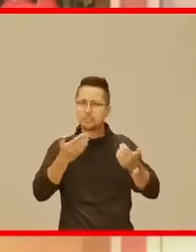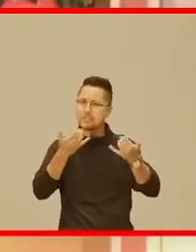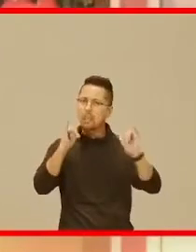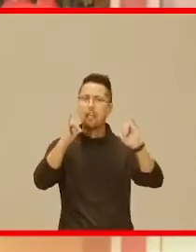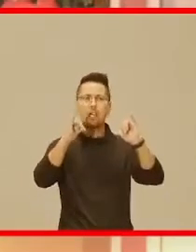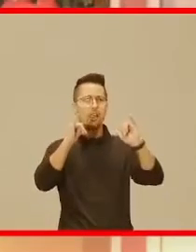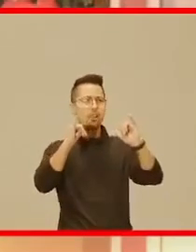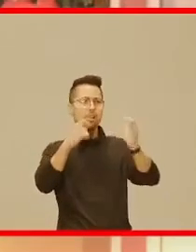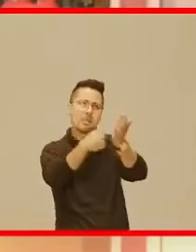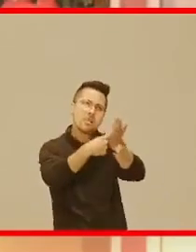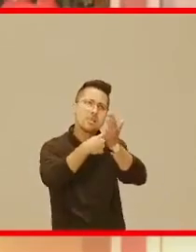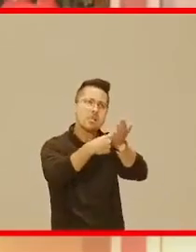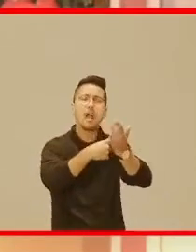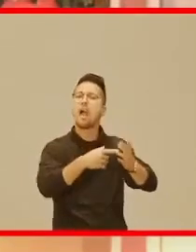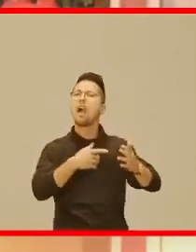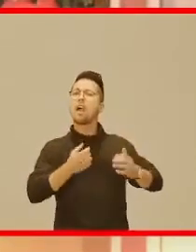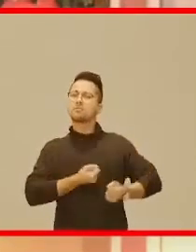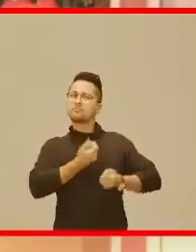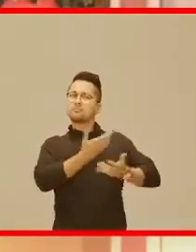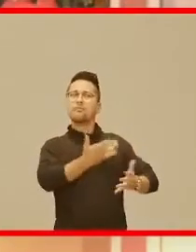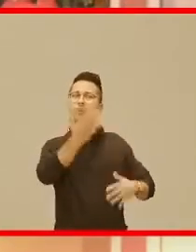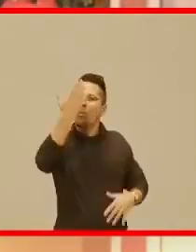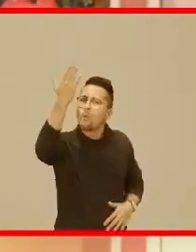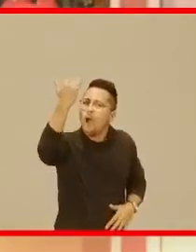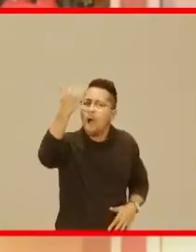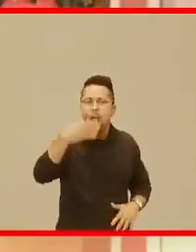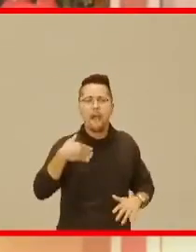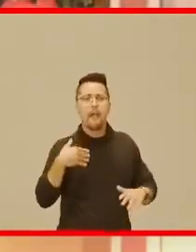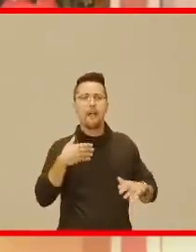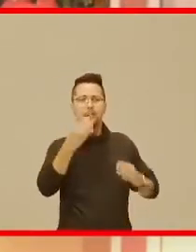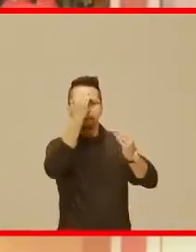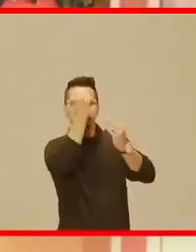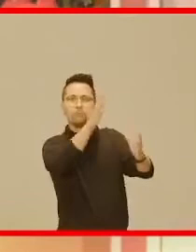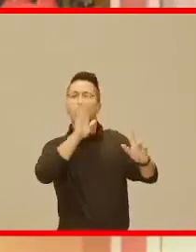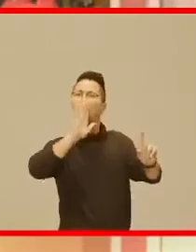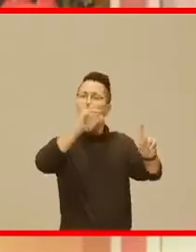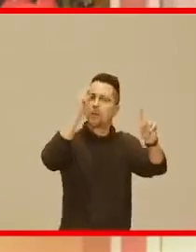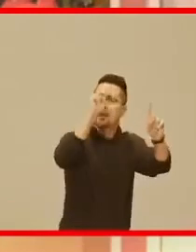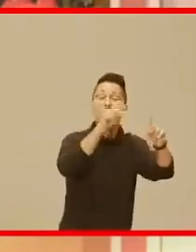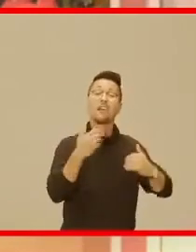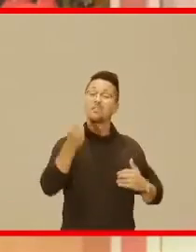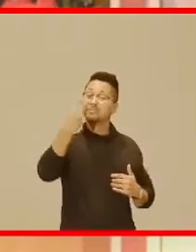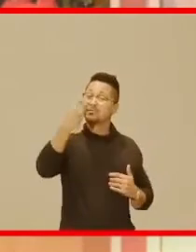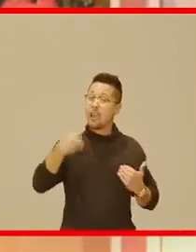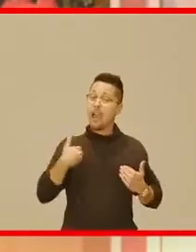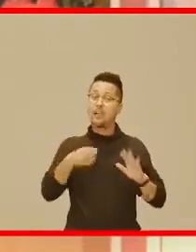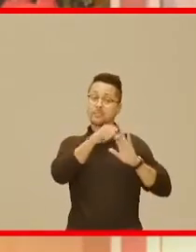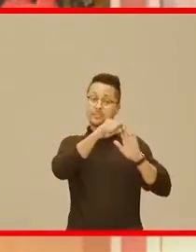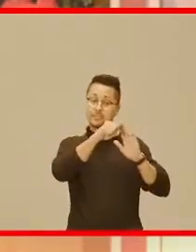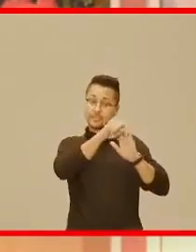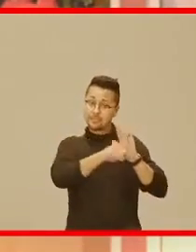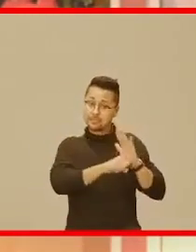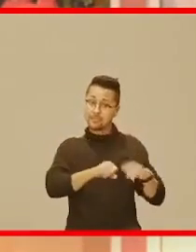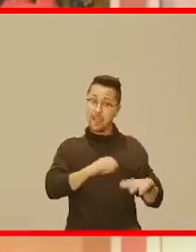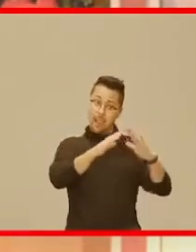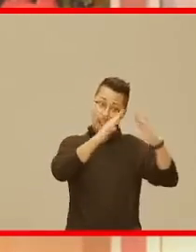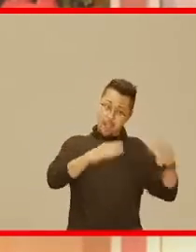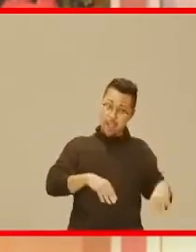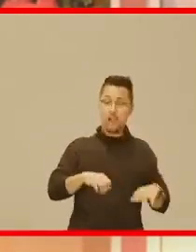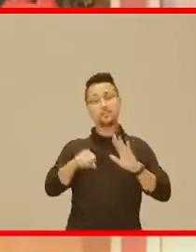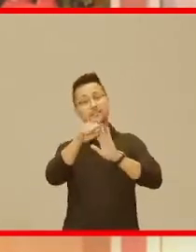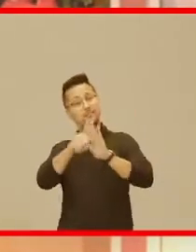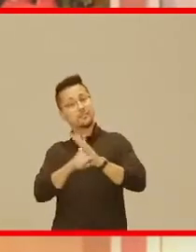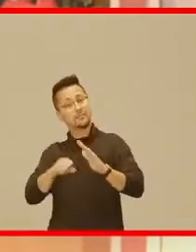and tell them why. Let them hear your perspective. And there's your state house and your state senate, so you're going to have a state senator. In that